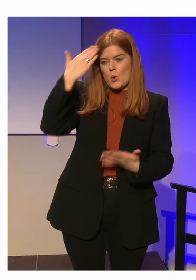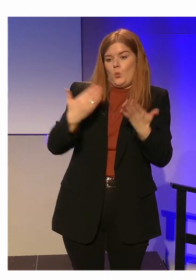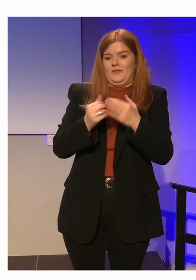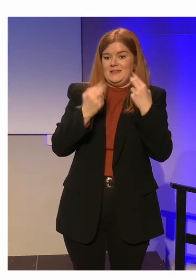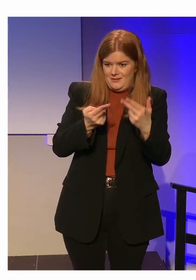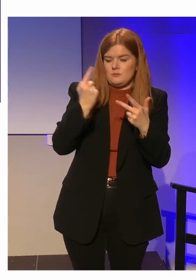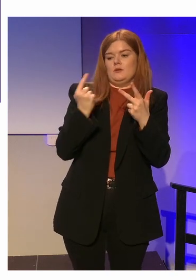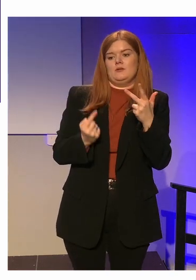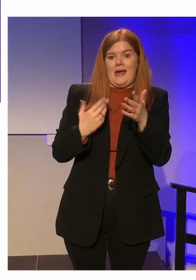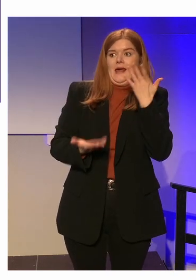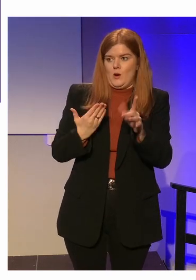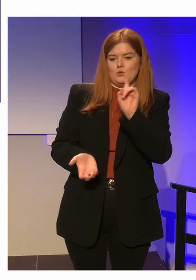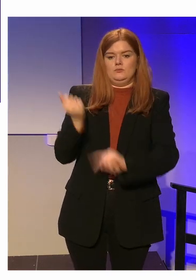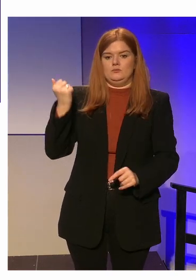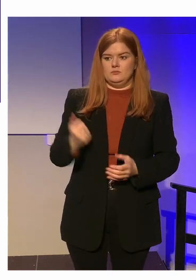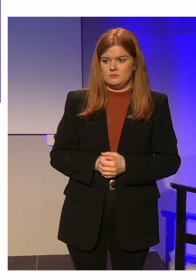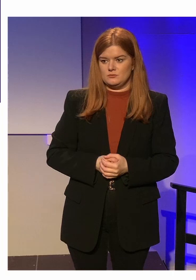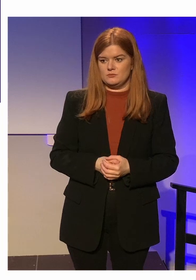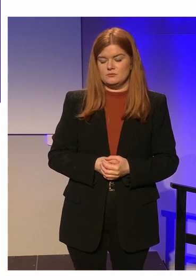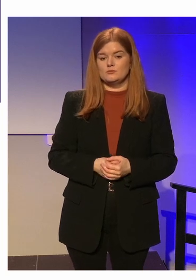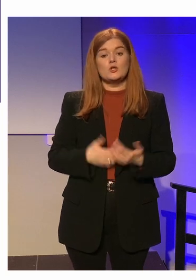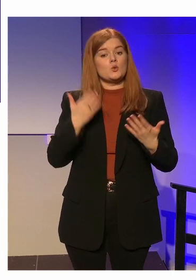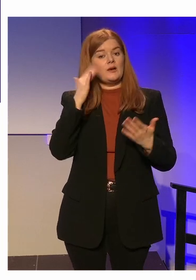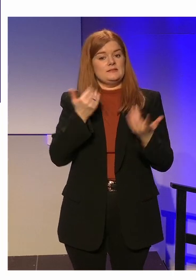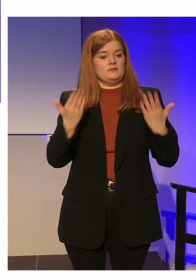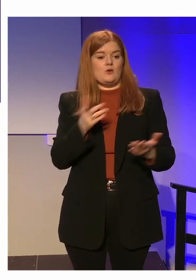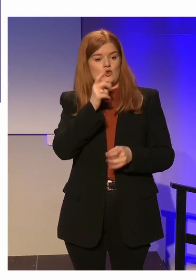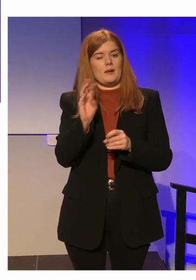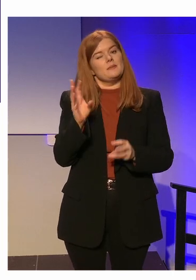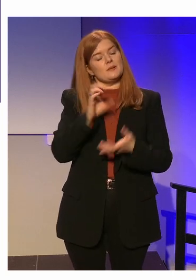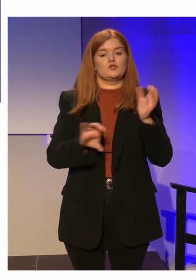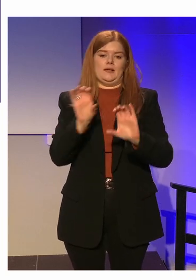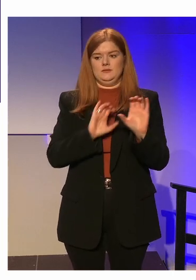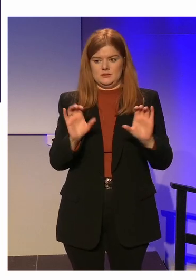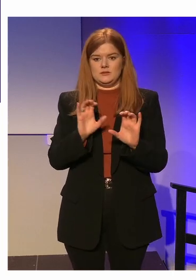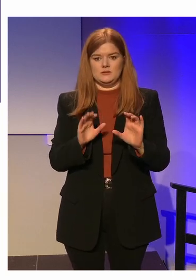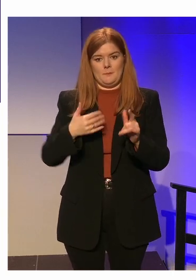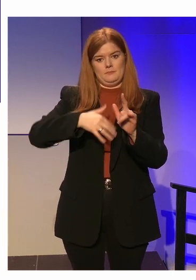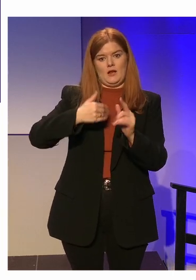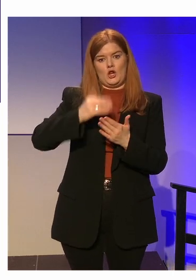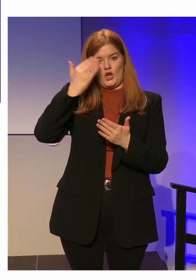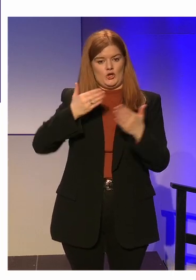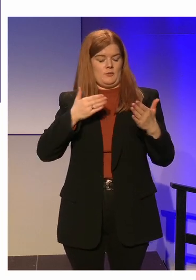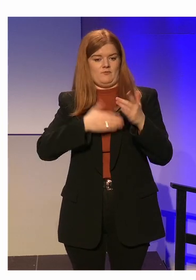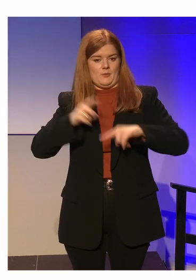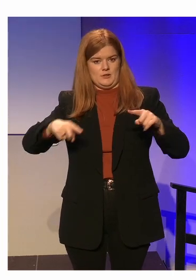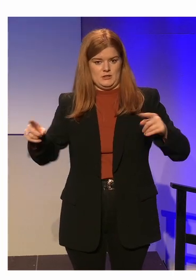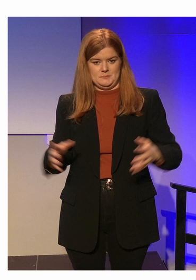to get it. So let's talk a little bit about the science behind learner